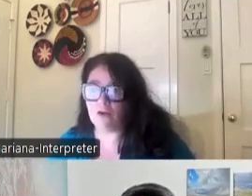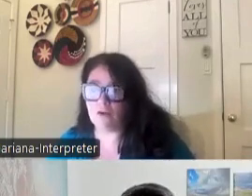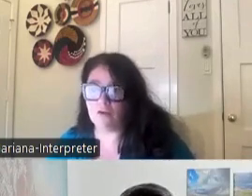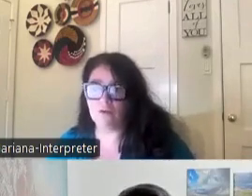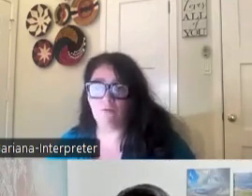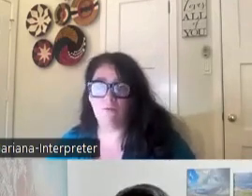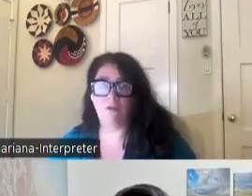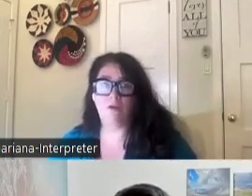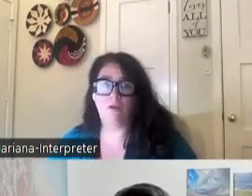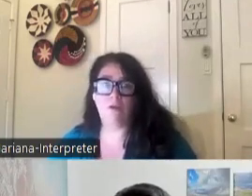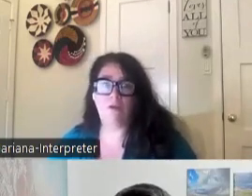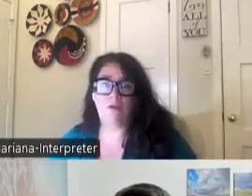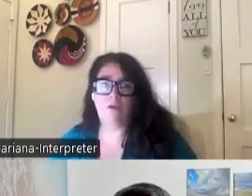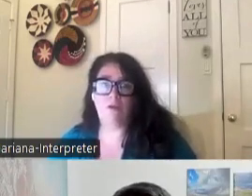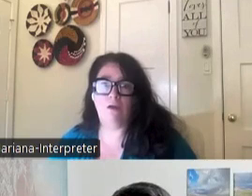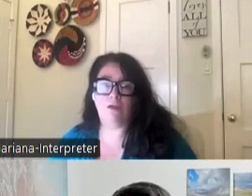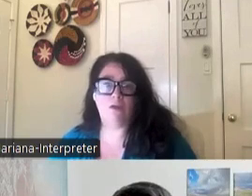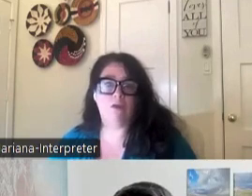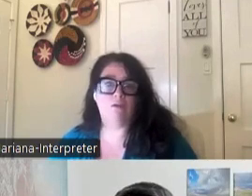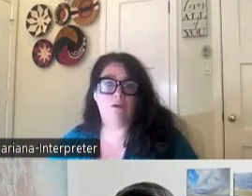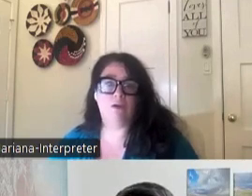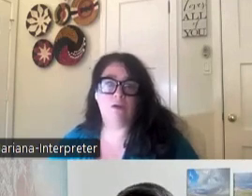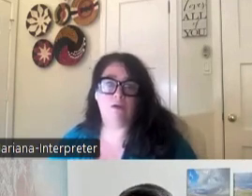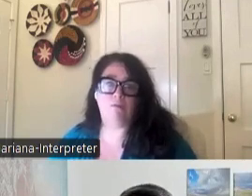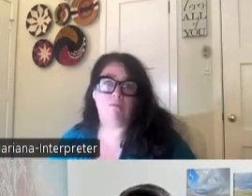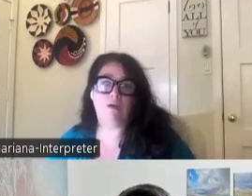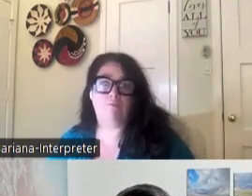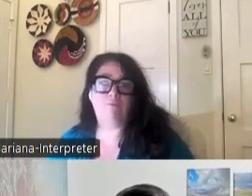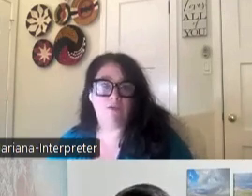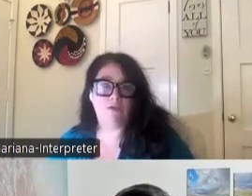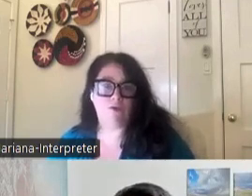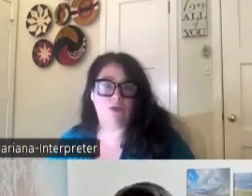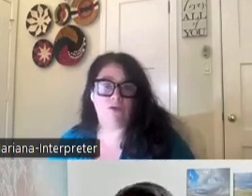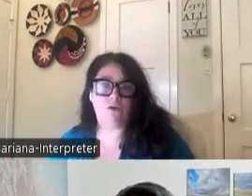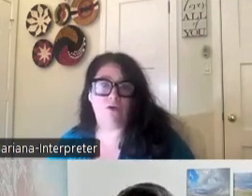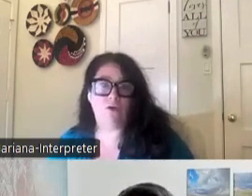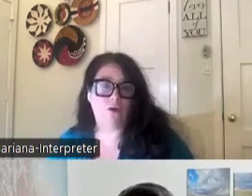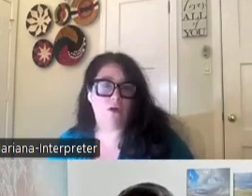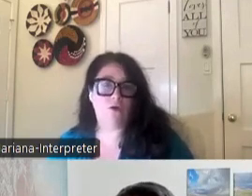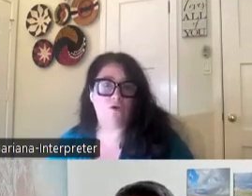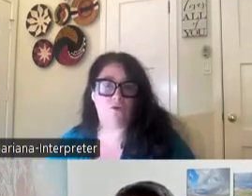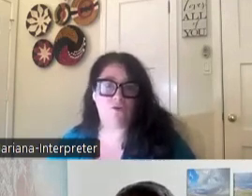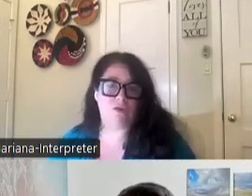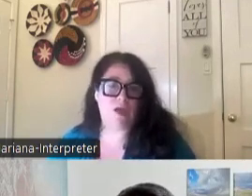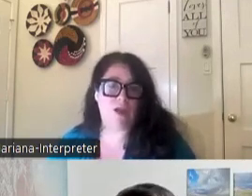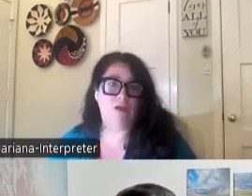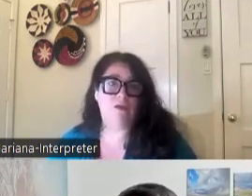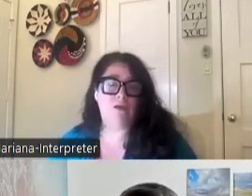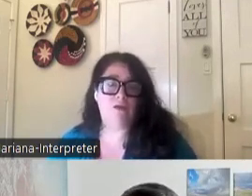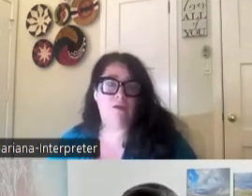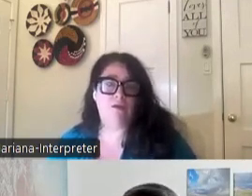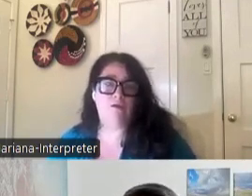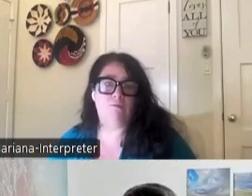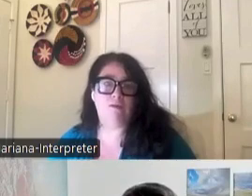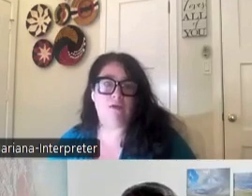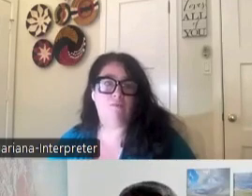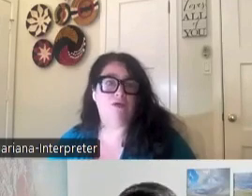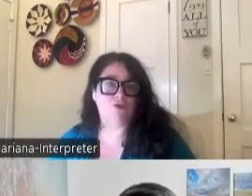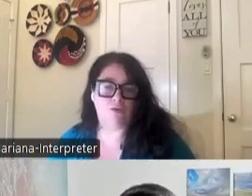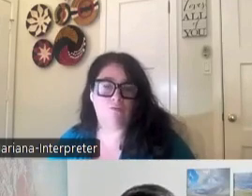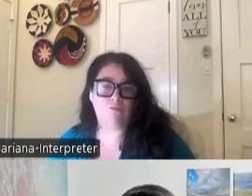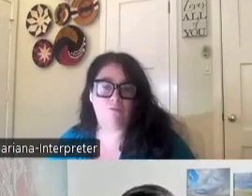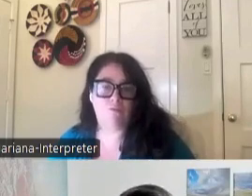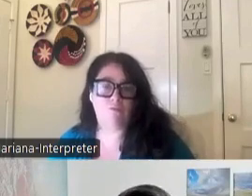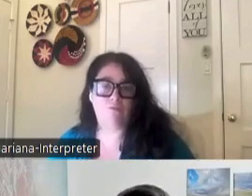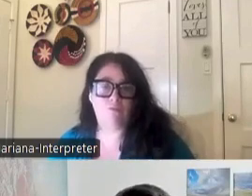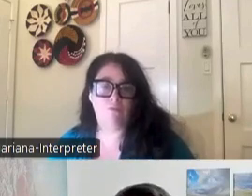and ecological impacts of doubling the warming we've already seen will be much greater than a doubling